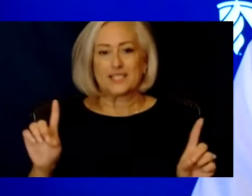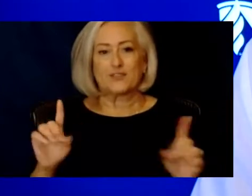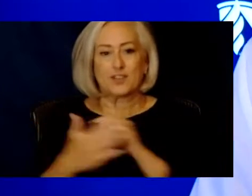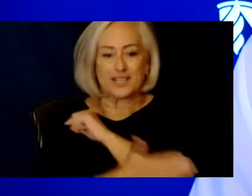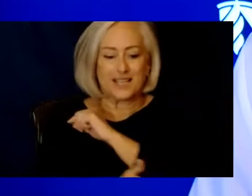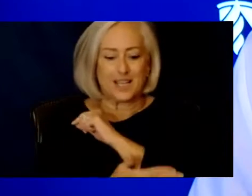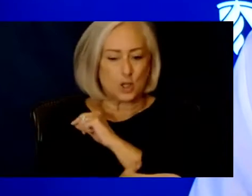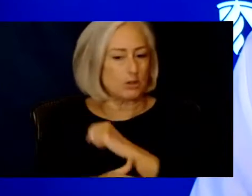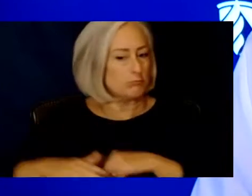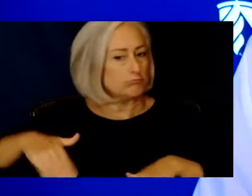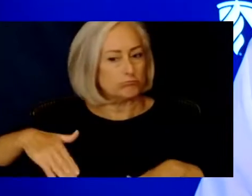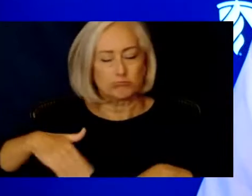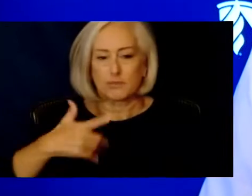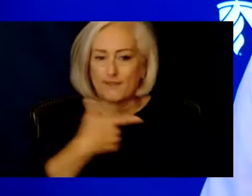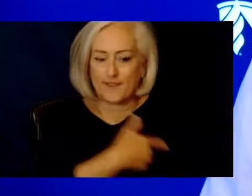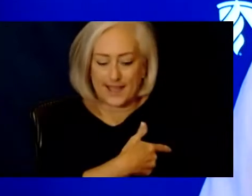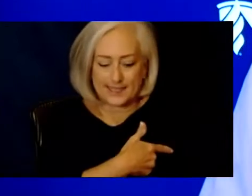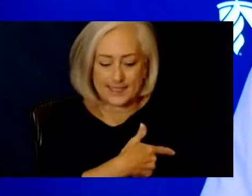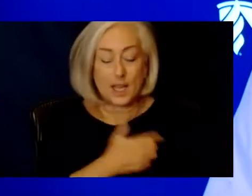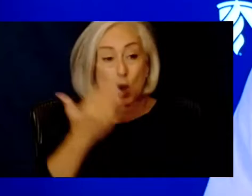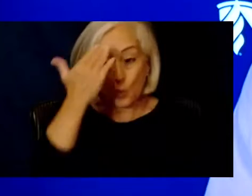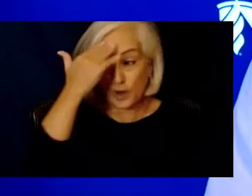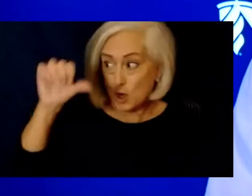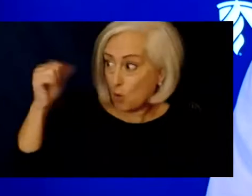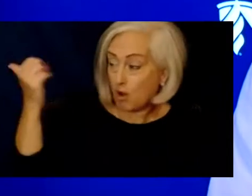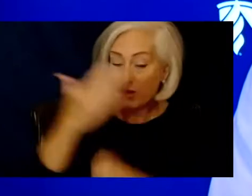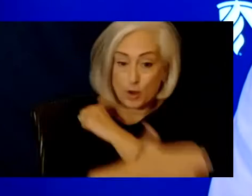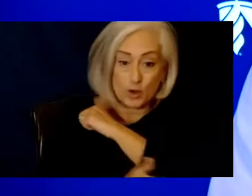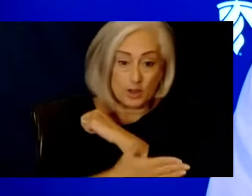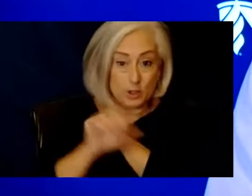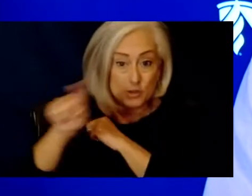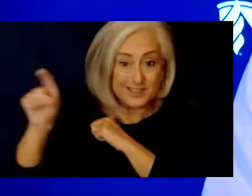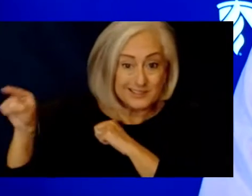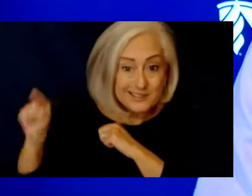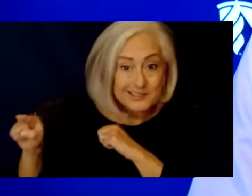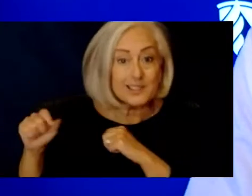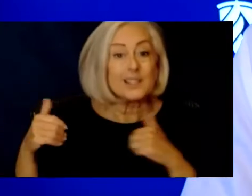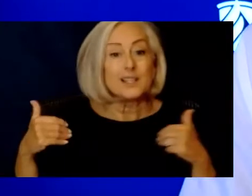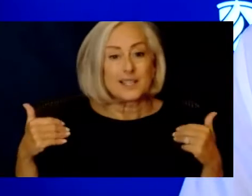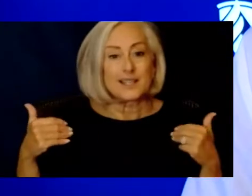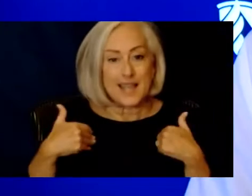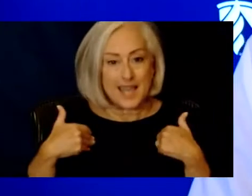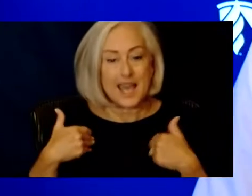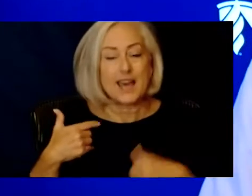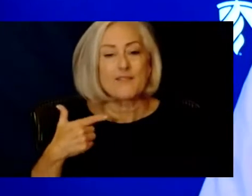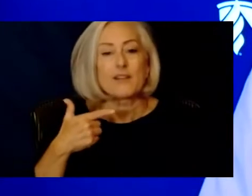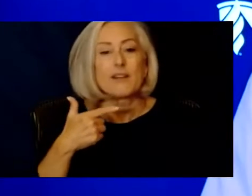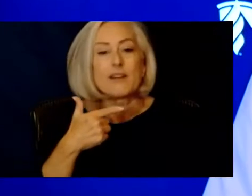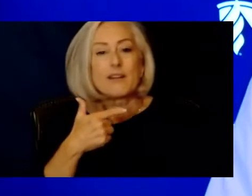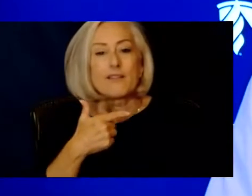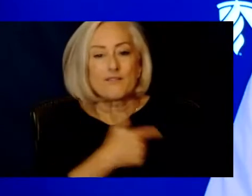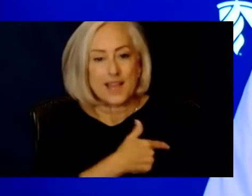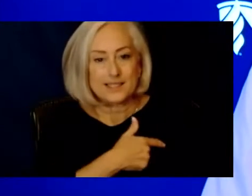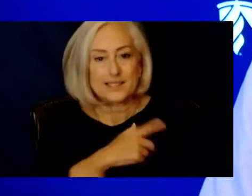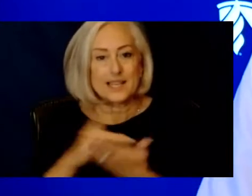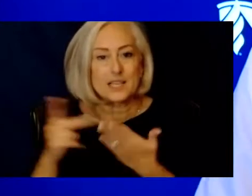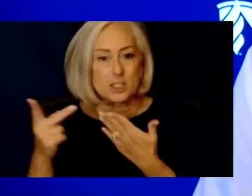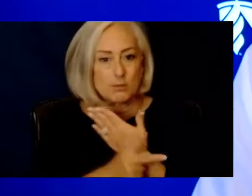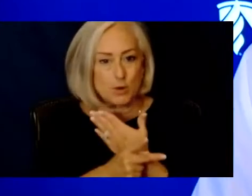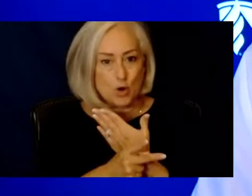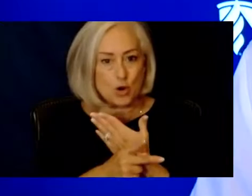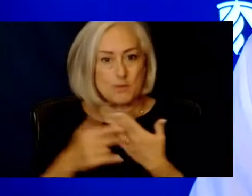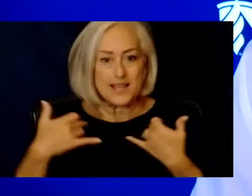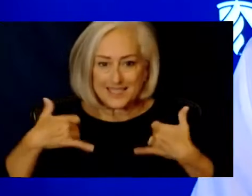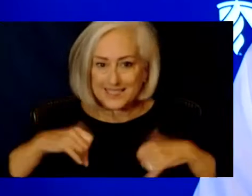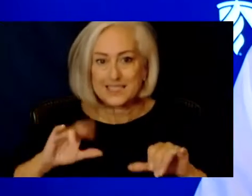we know that in other countries, when they do have vaccination programs, they are still using a lot of